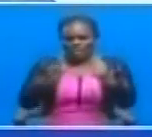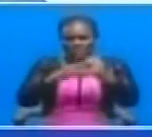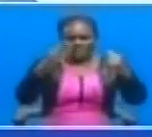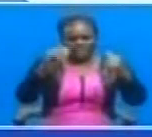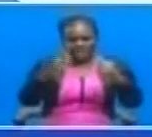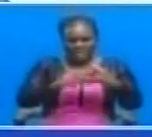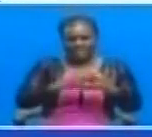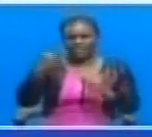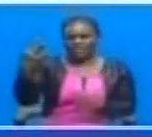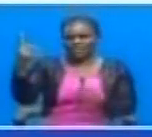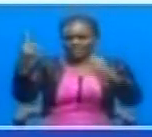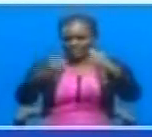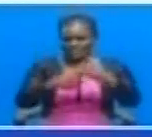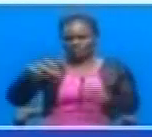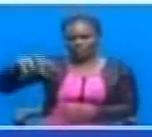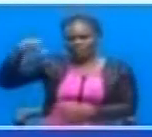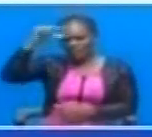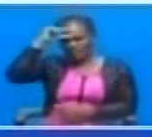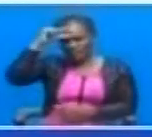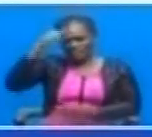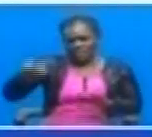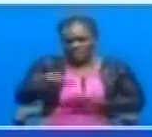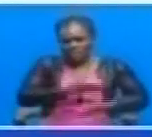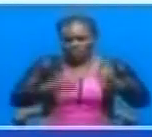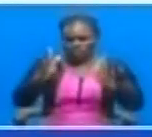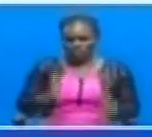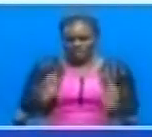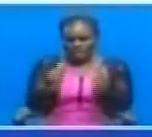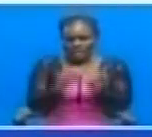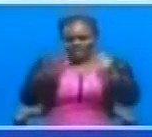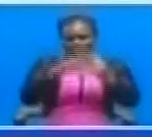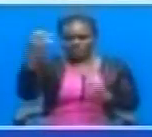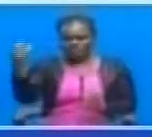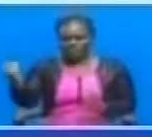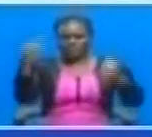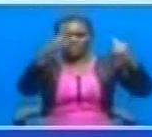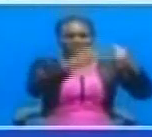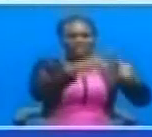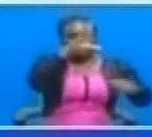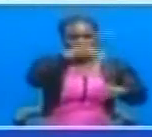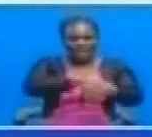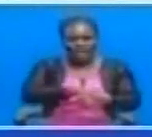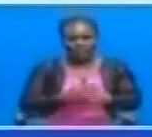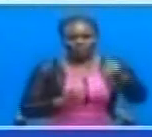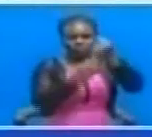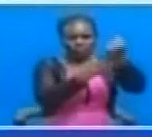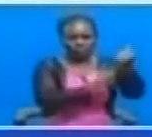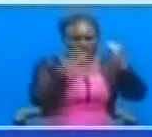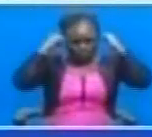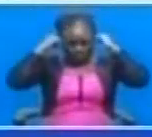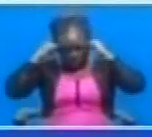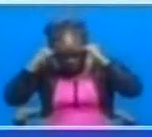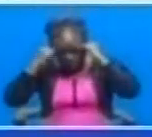1936, Obama Senior was a senior government economist. In 1959, he received a scholarship to study economics